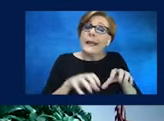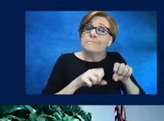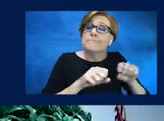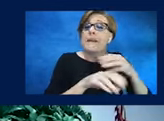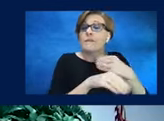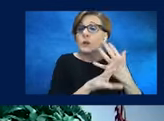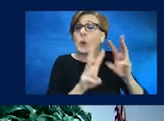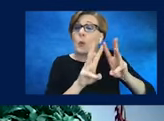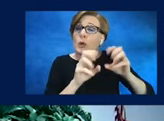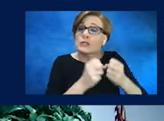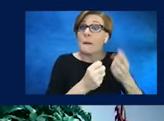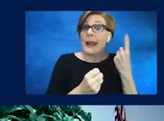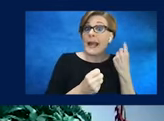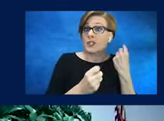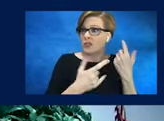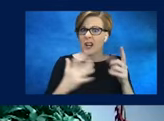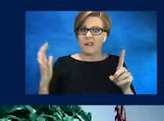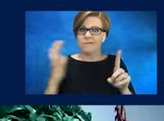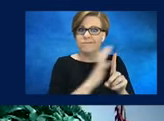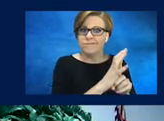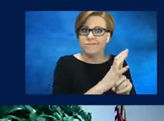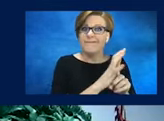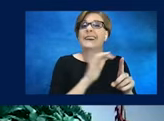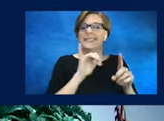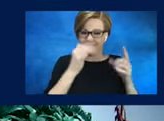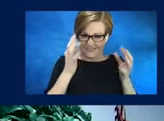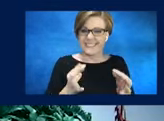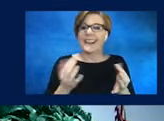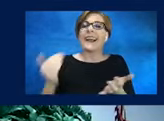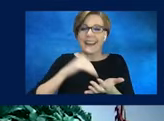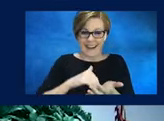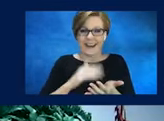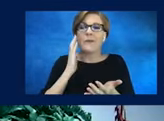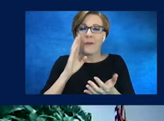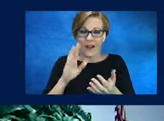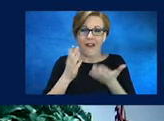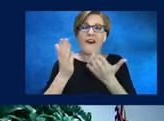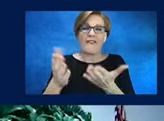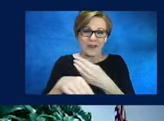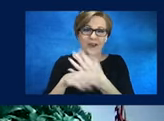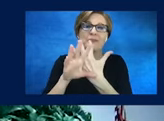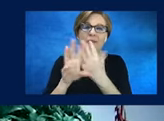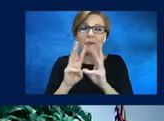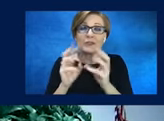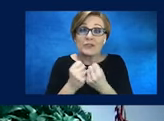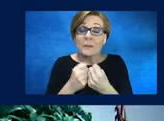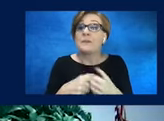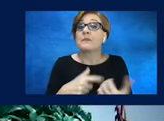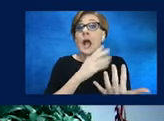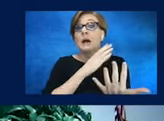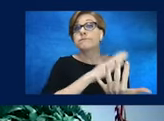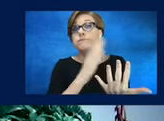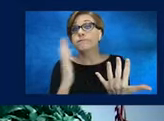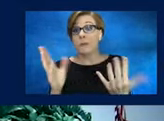year, and they were so popular that we decided to host them again this year. Throughout the workshop series, we're going to